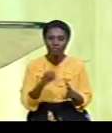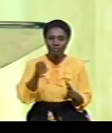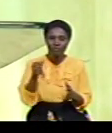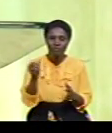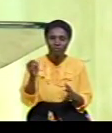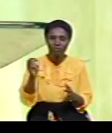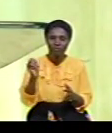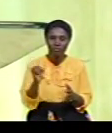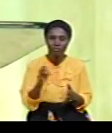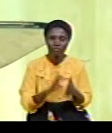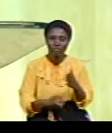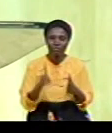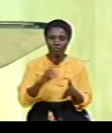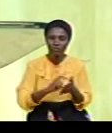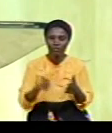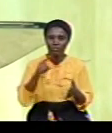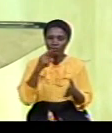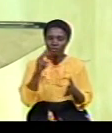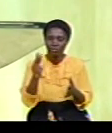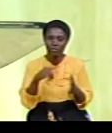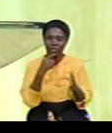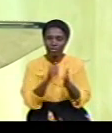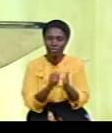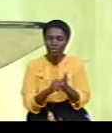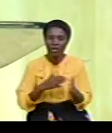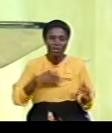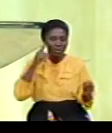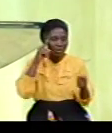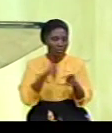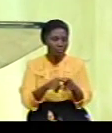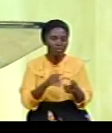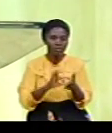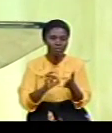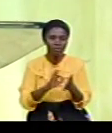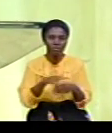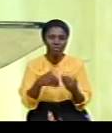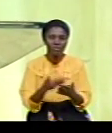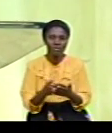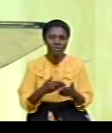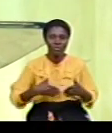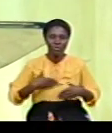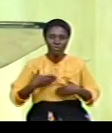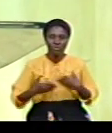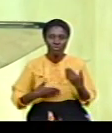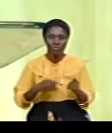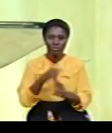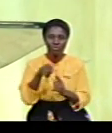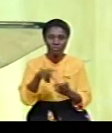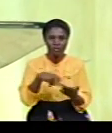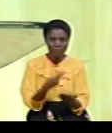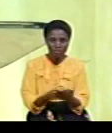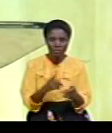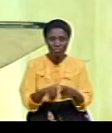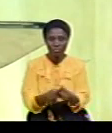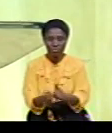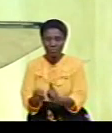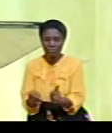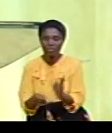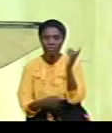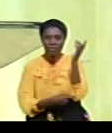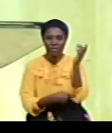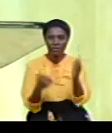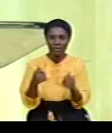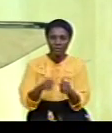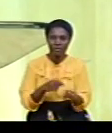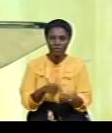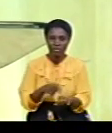2 says, my brethren, count it all joy when you fall into diverse temptations. Each time he uses the word brethren, it